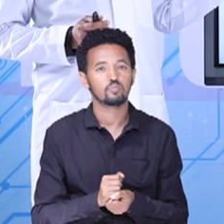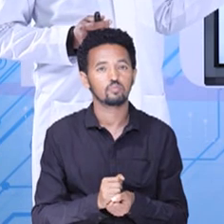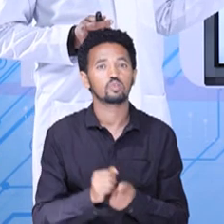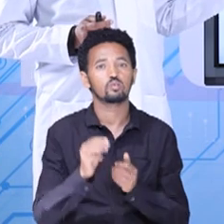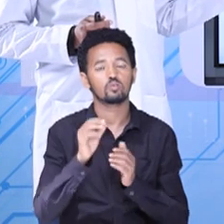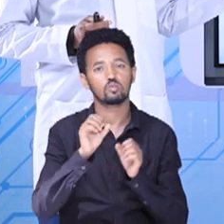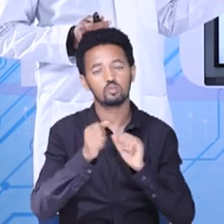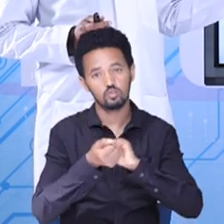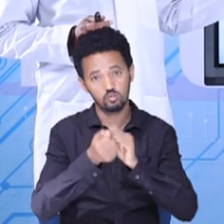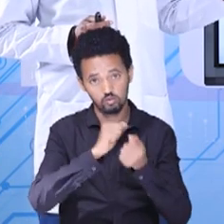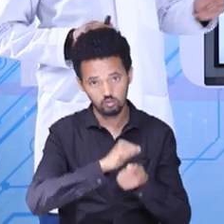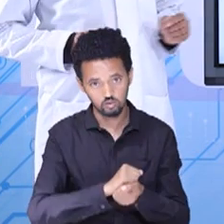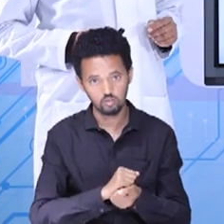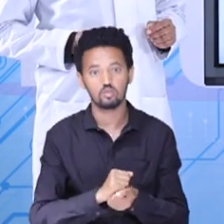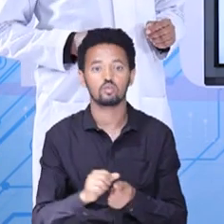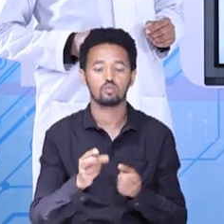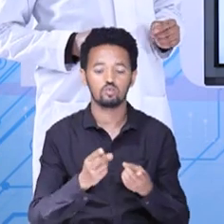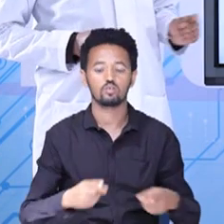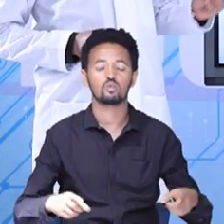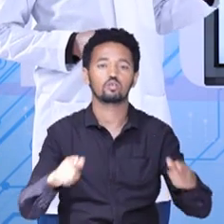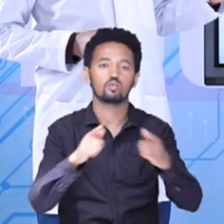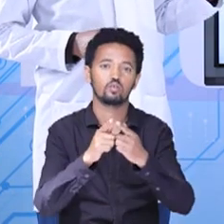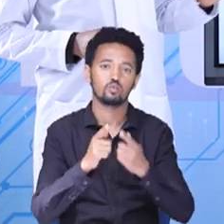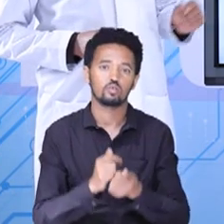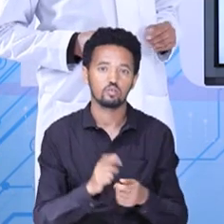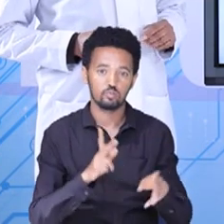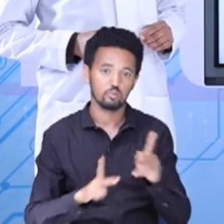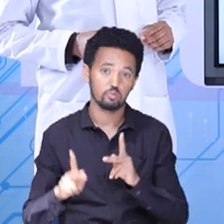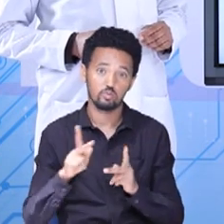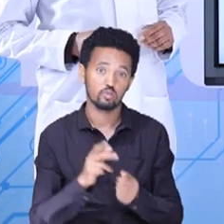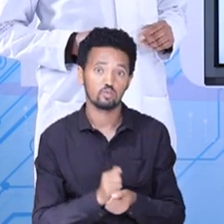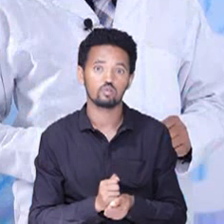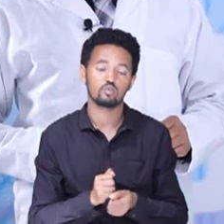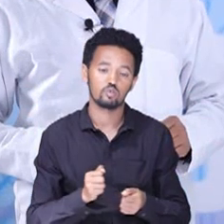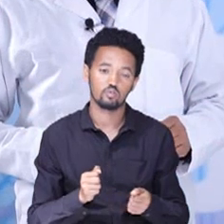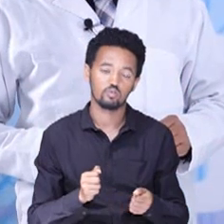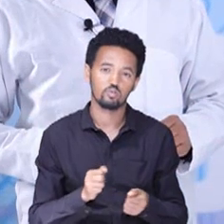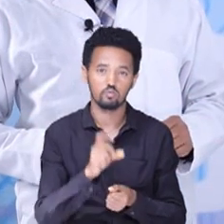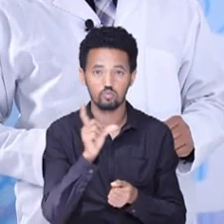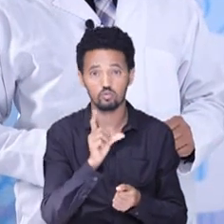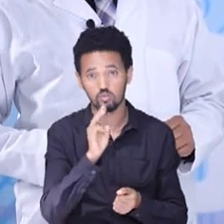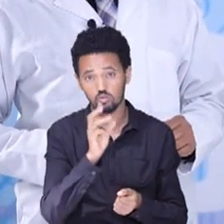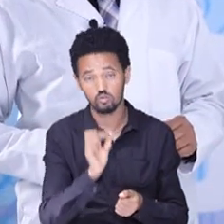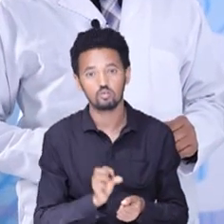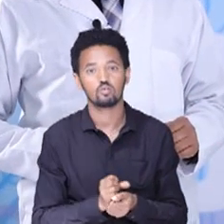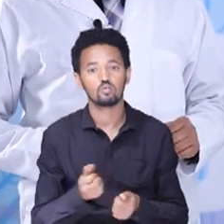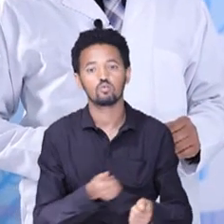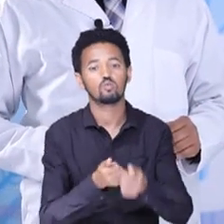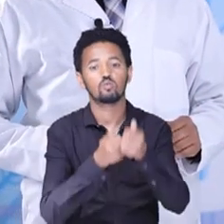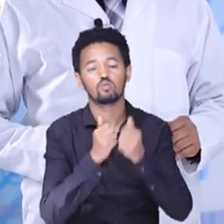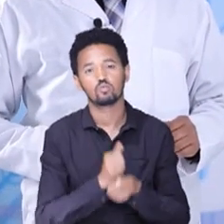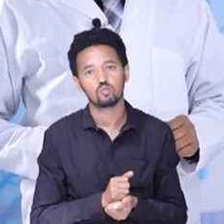the challenge to the regime, the popular revolution and the fall of the